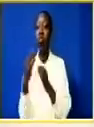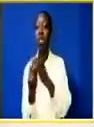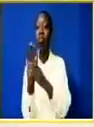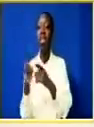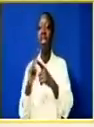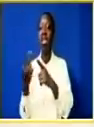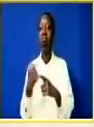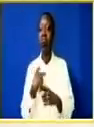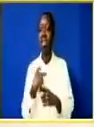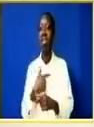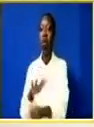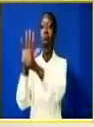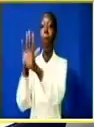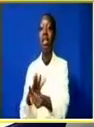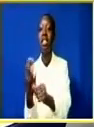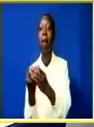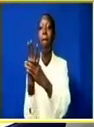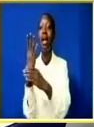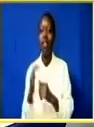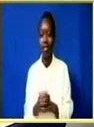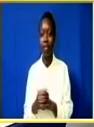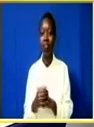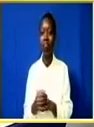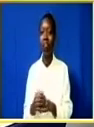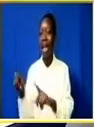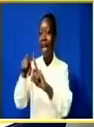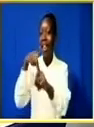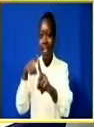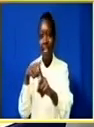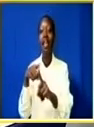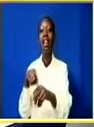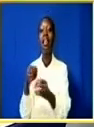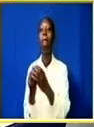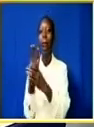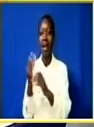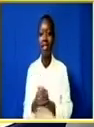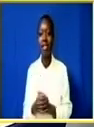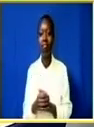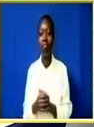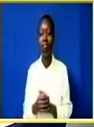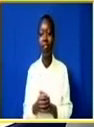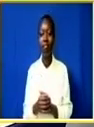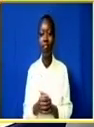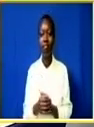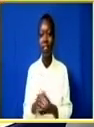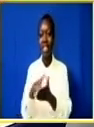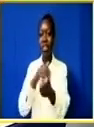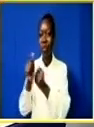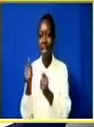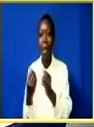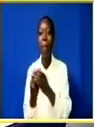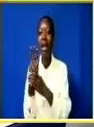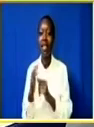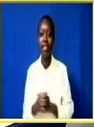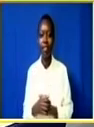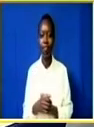it and you eat its food. Imagine. Hey. Okay, let's not go there. Let's continue. Yeah. Mm-hmm. Anyway,